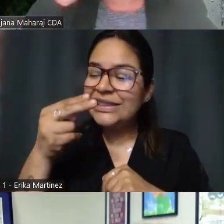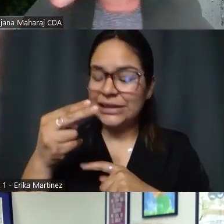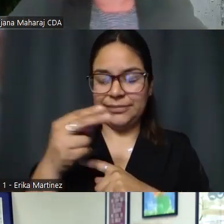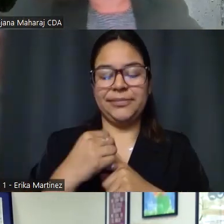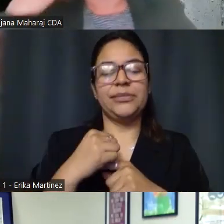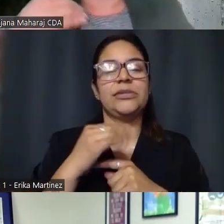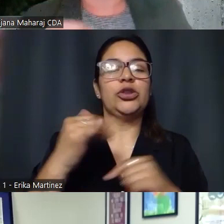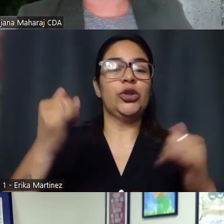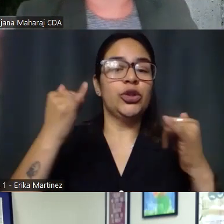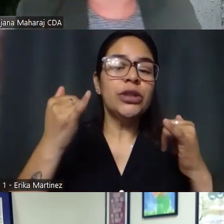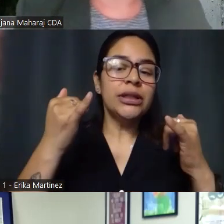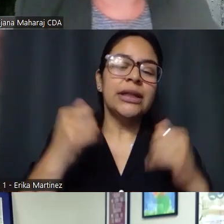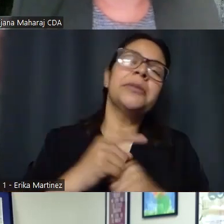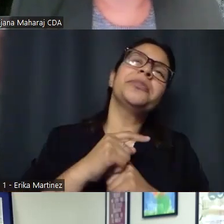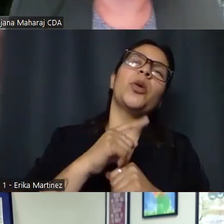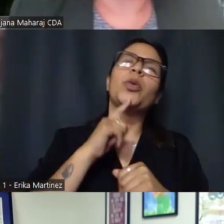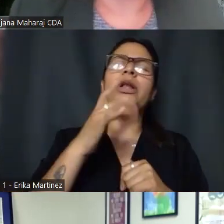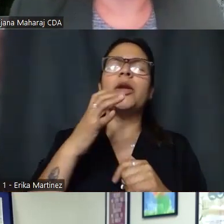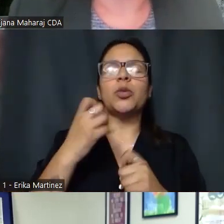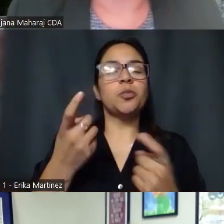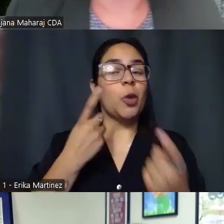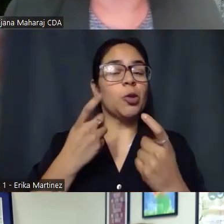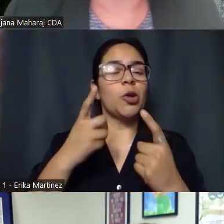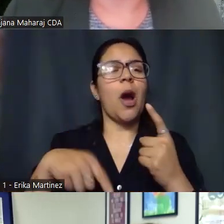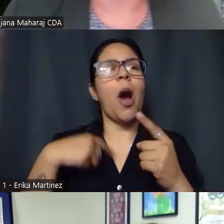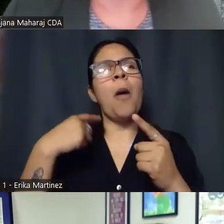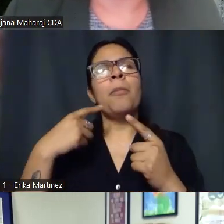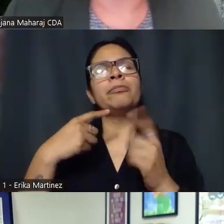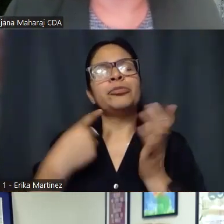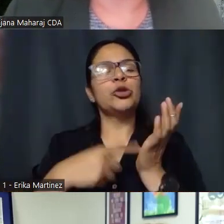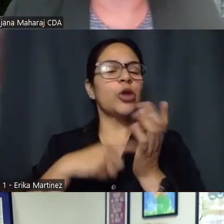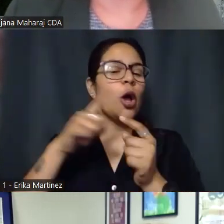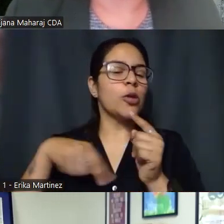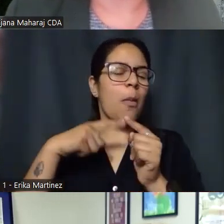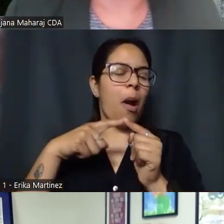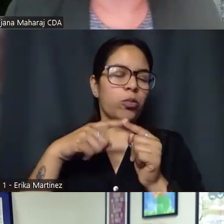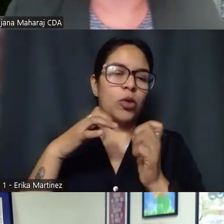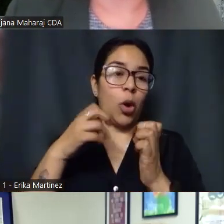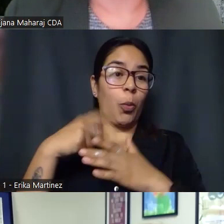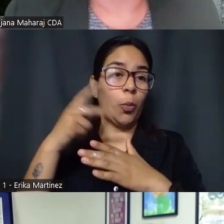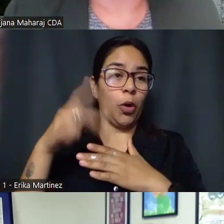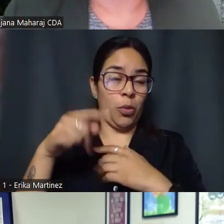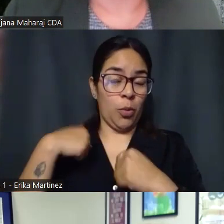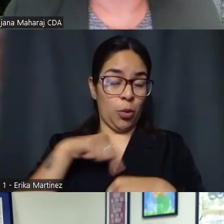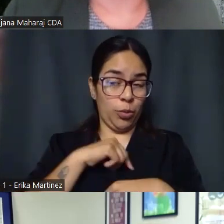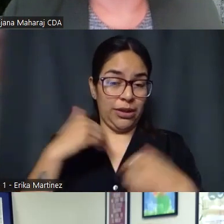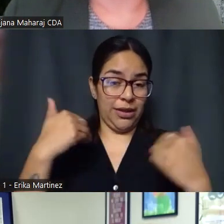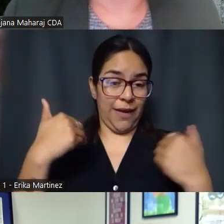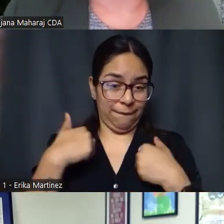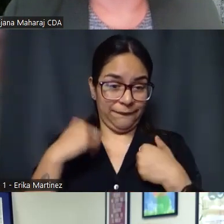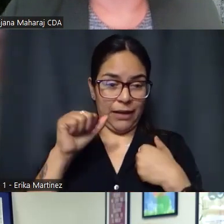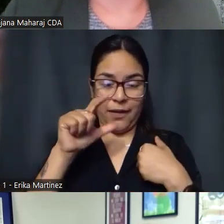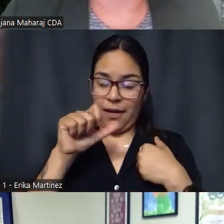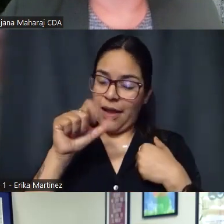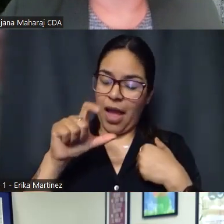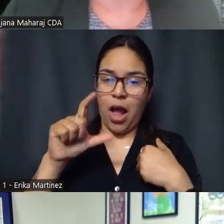I was asked to talk a little bit about the programs we have at CalOES that